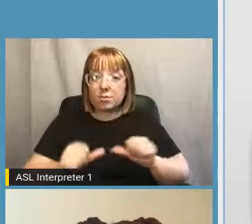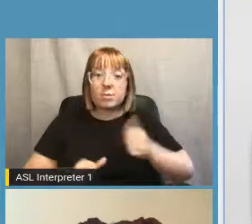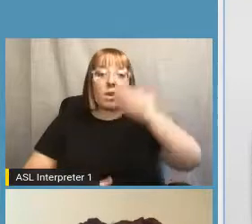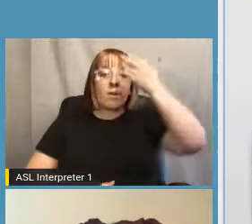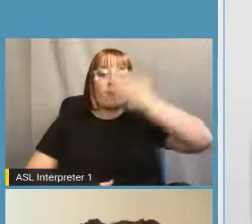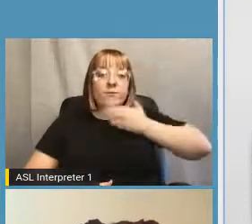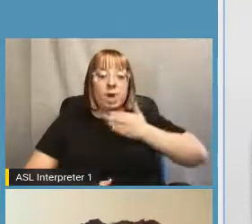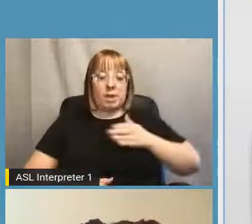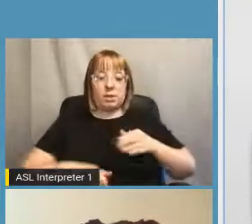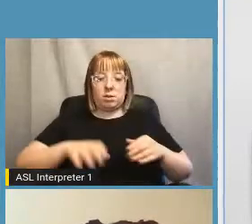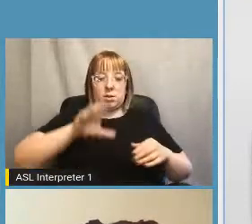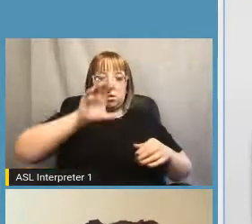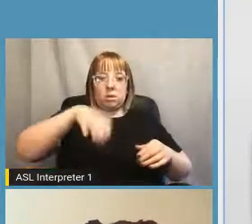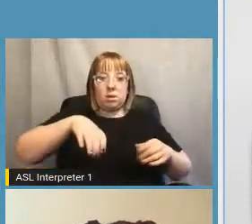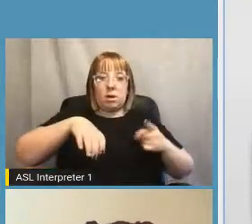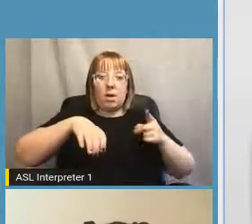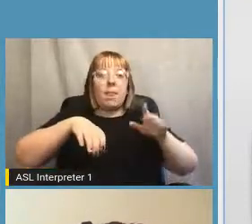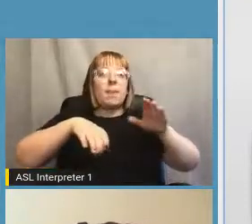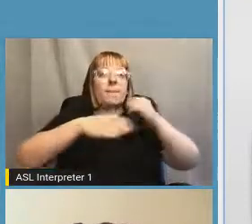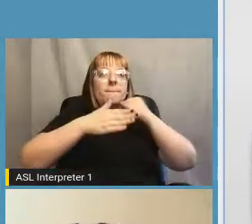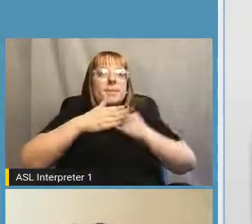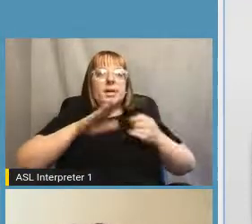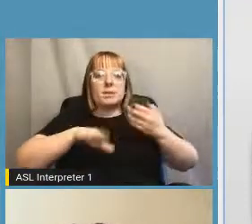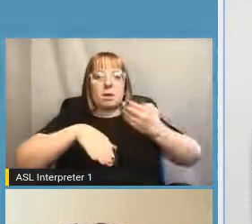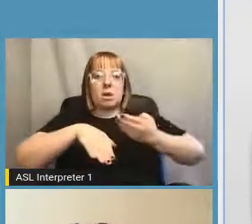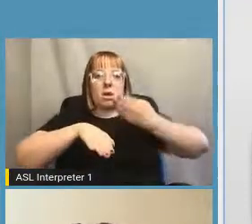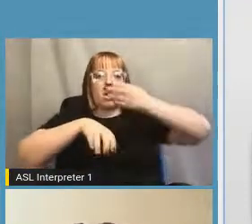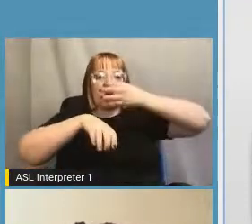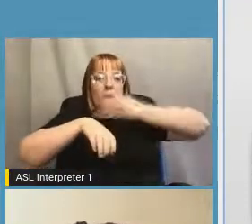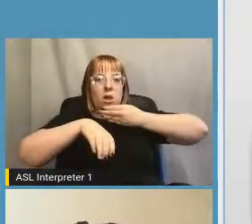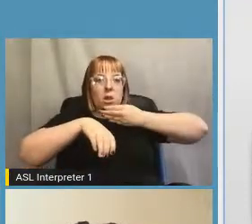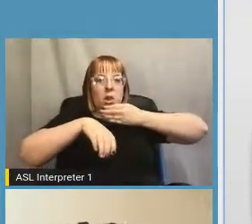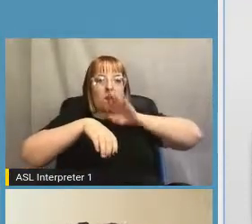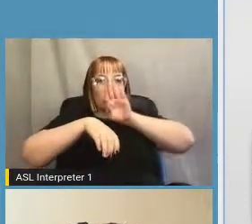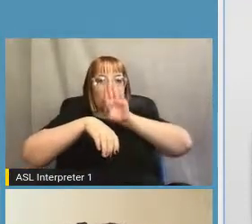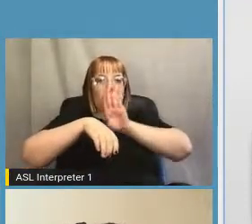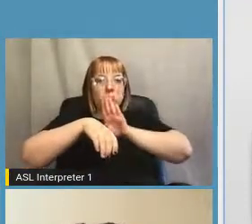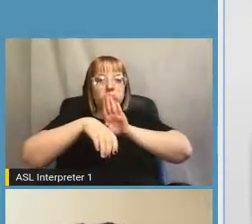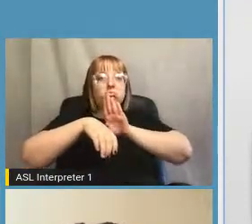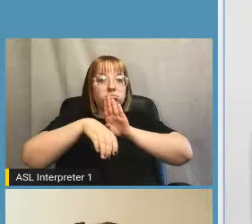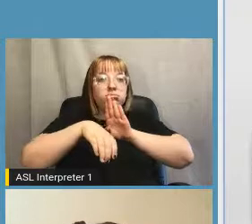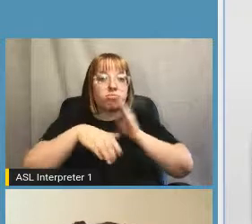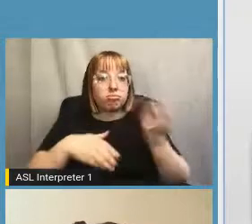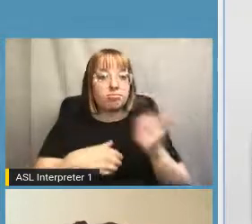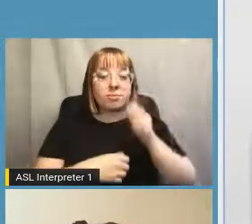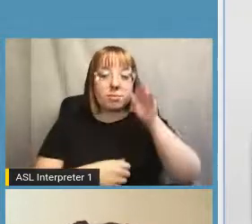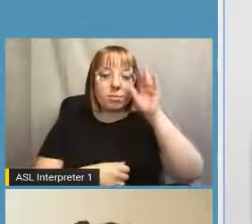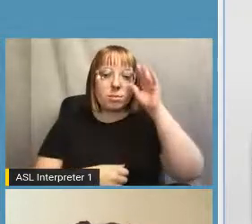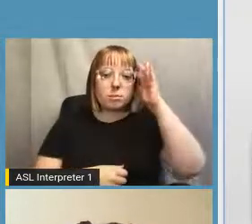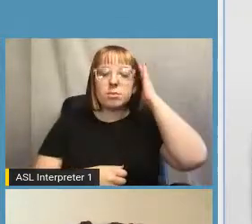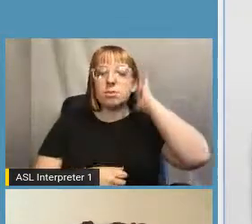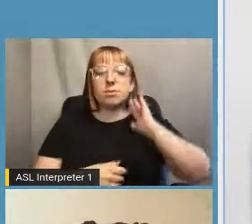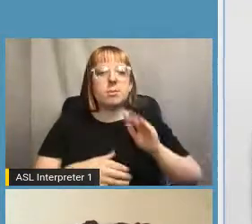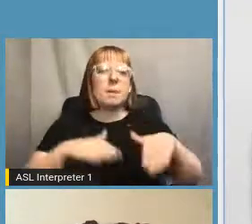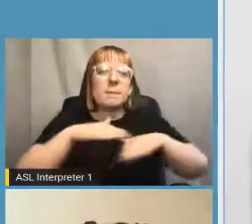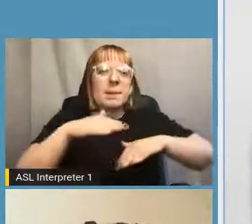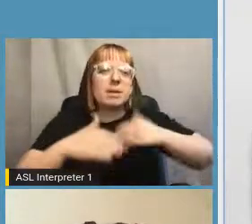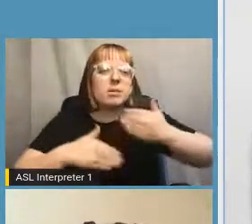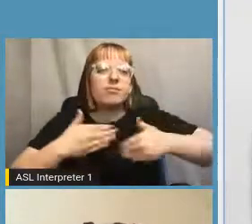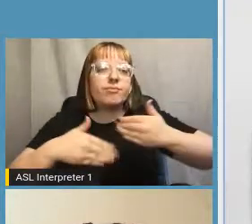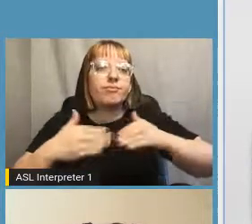of the pieces. And so in order to create that, this is basically a series of